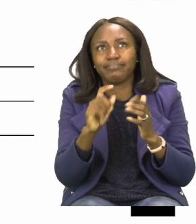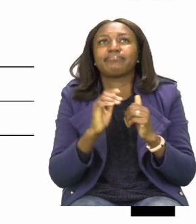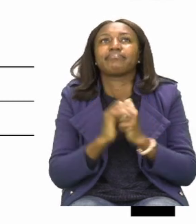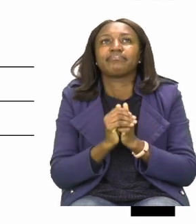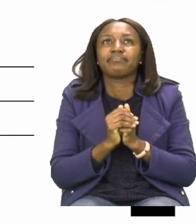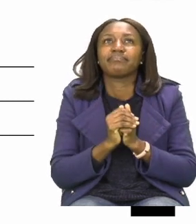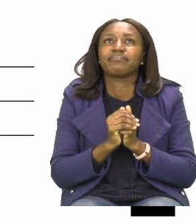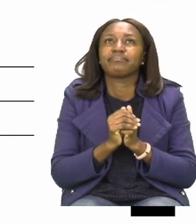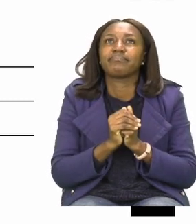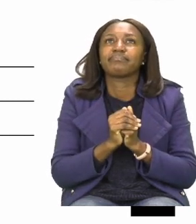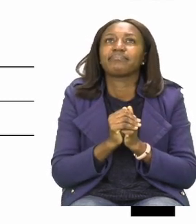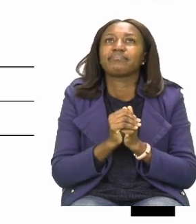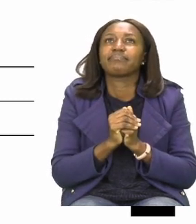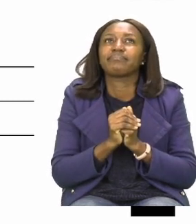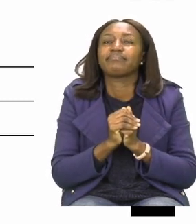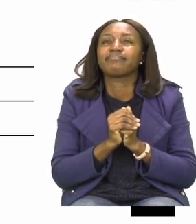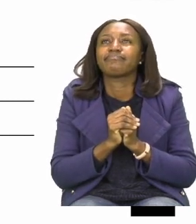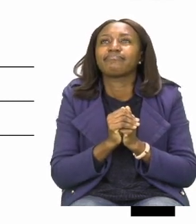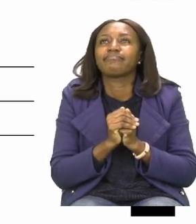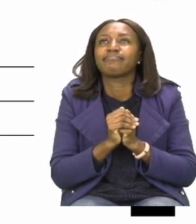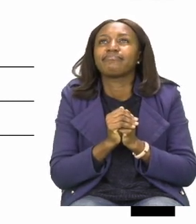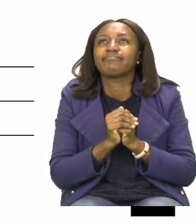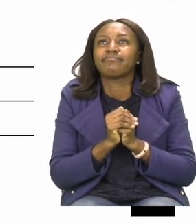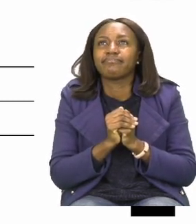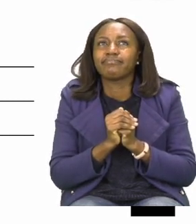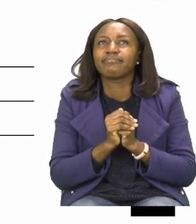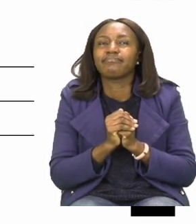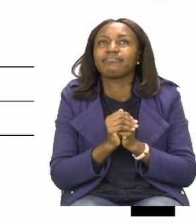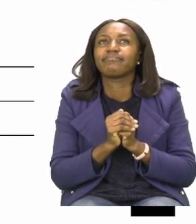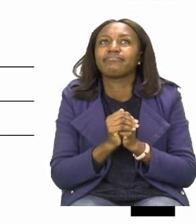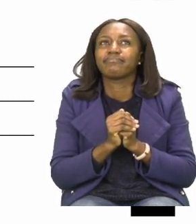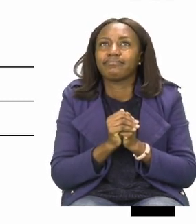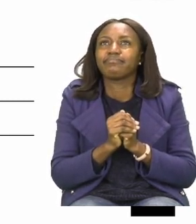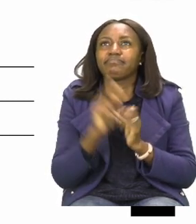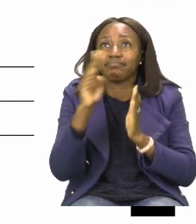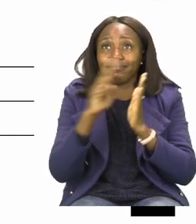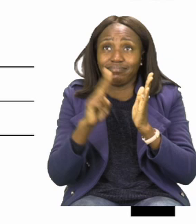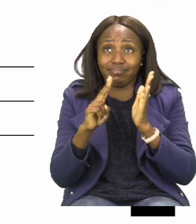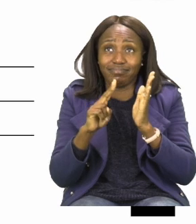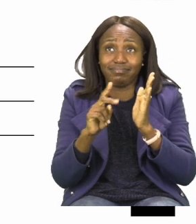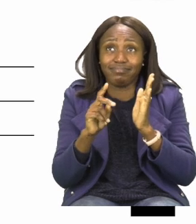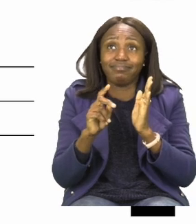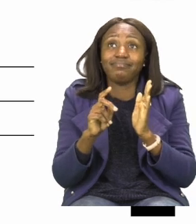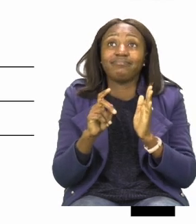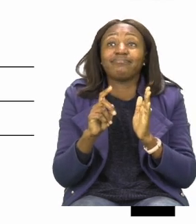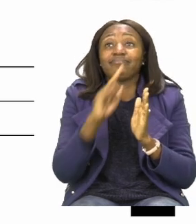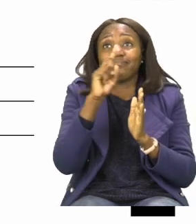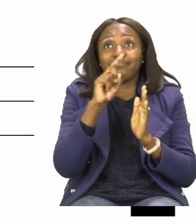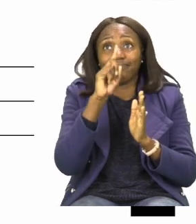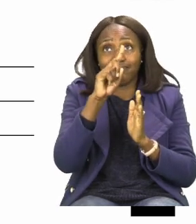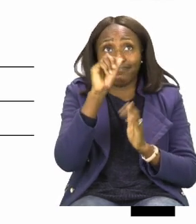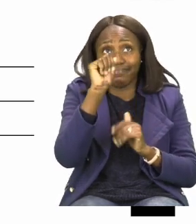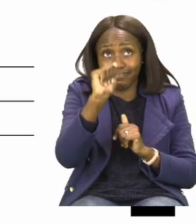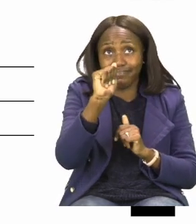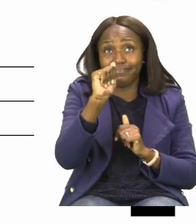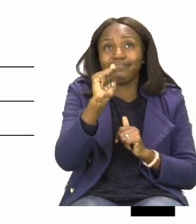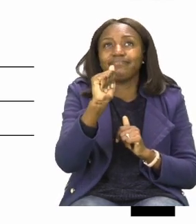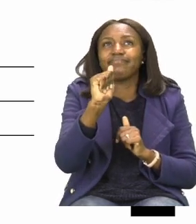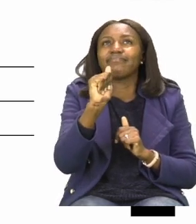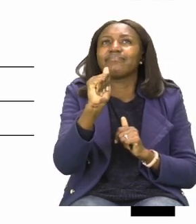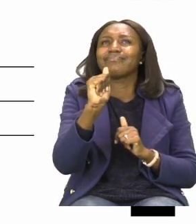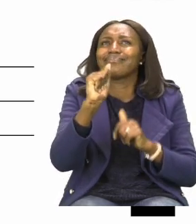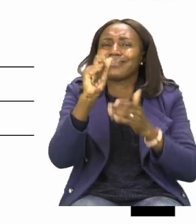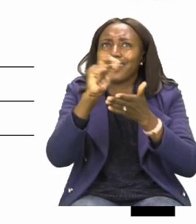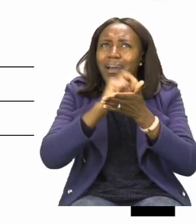answer. Remember, we will read each one twice. Number 1A